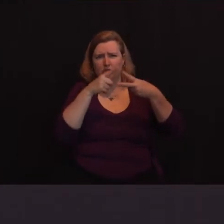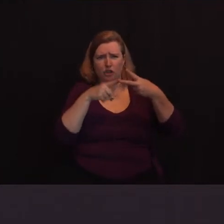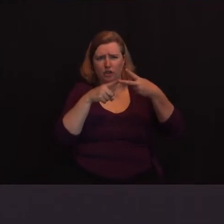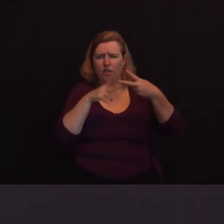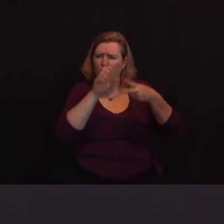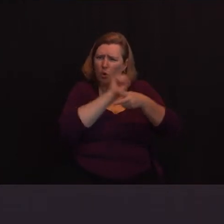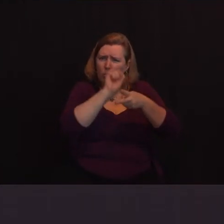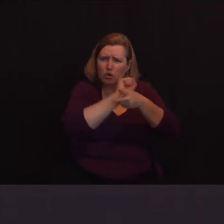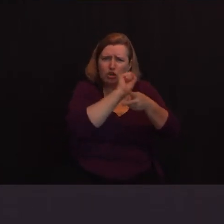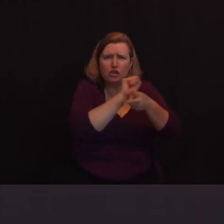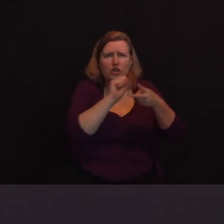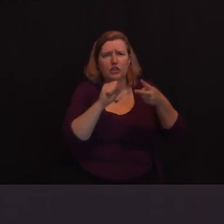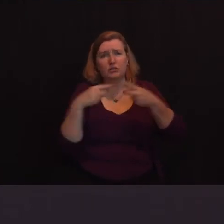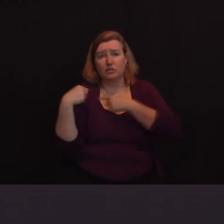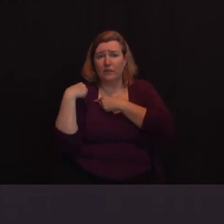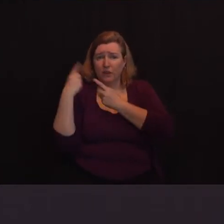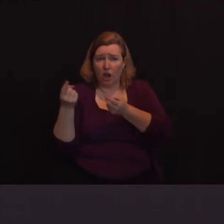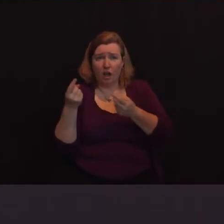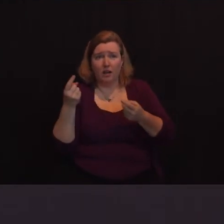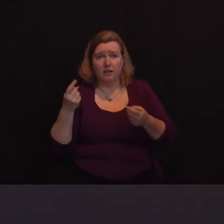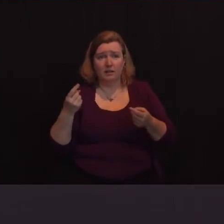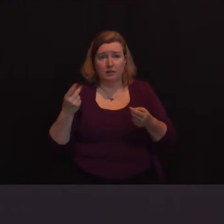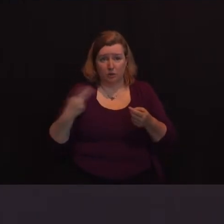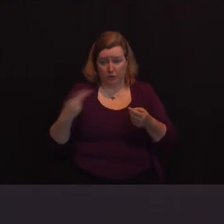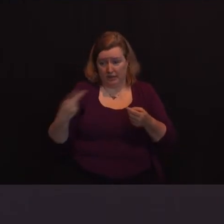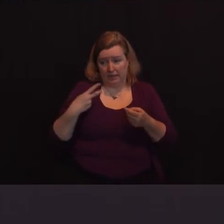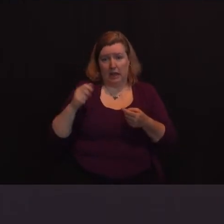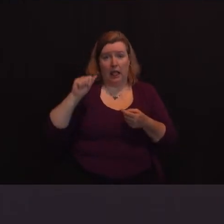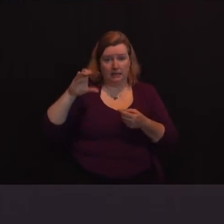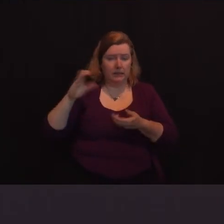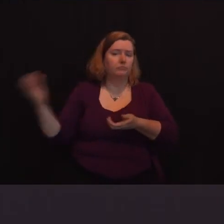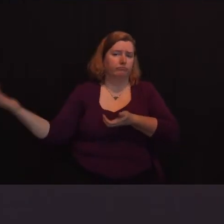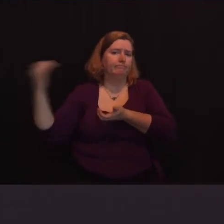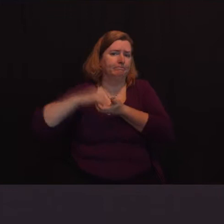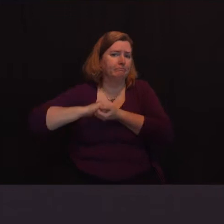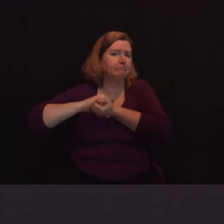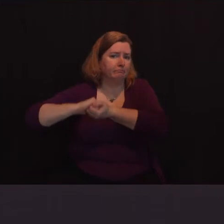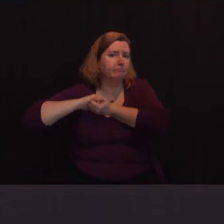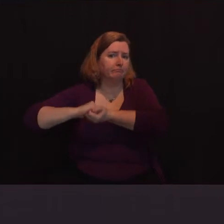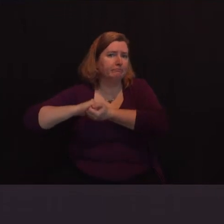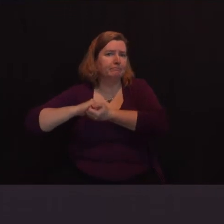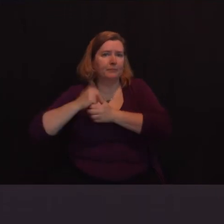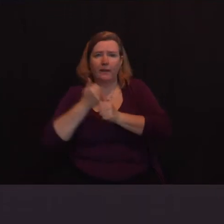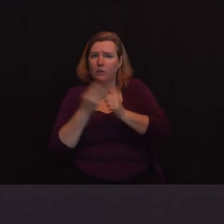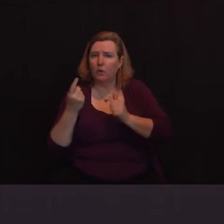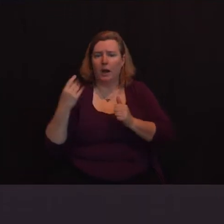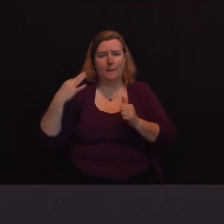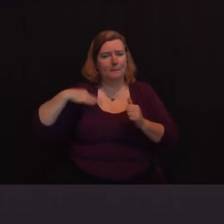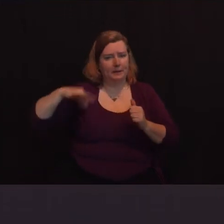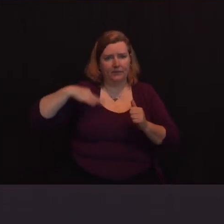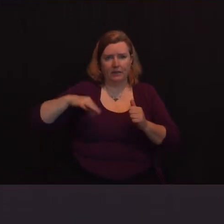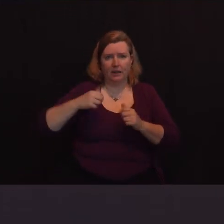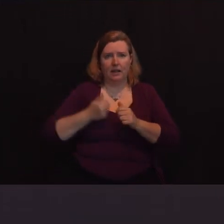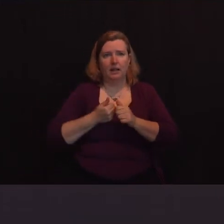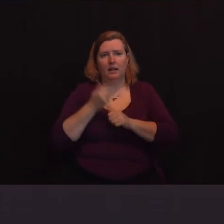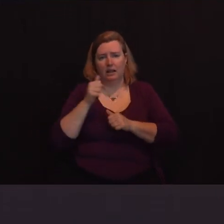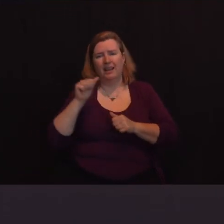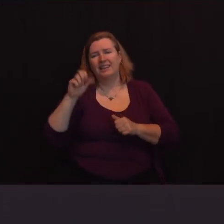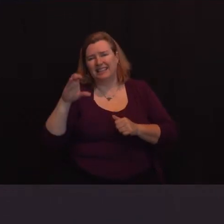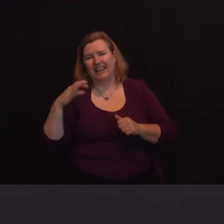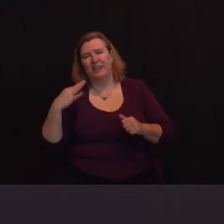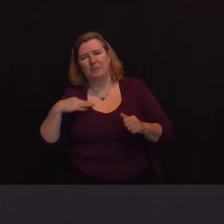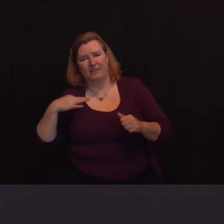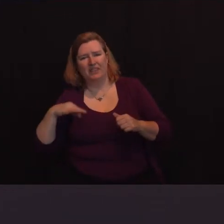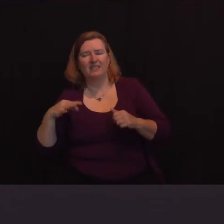true partnership. And I think everybody has benefited from that, especially and most importantly Atlantic City. But I